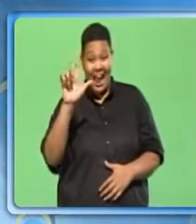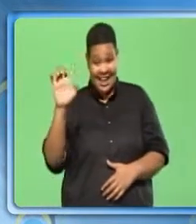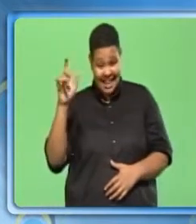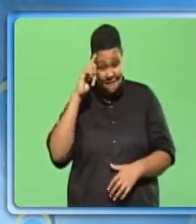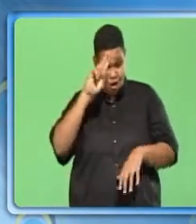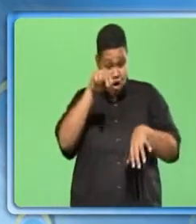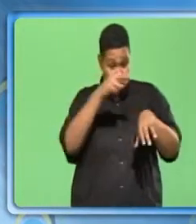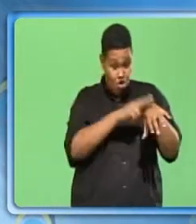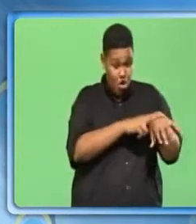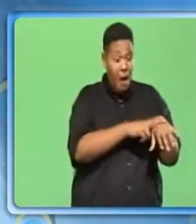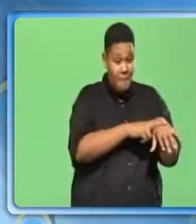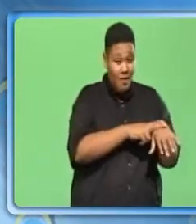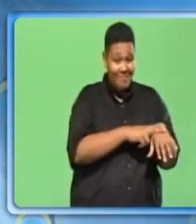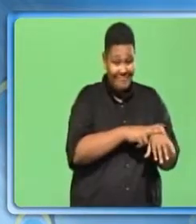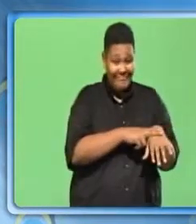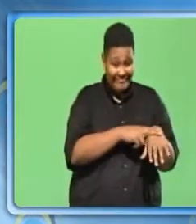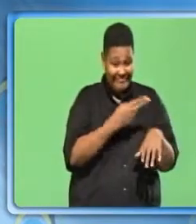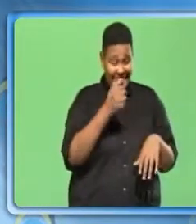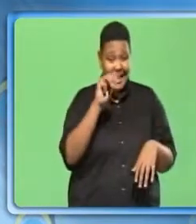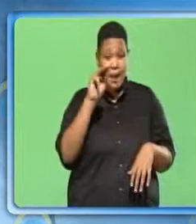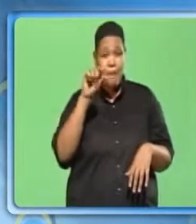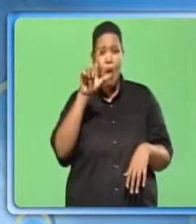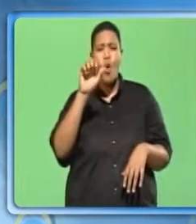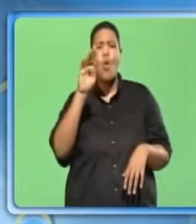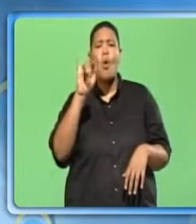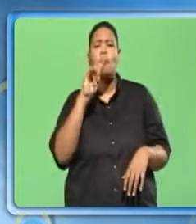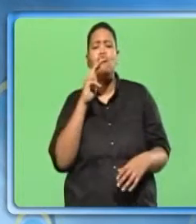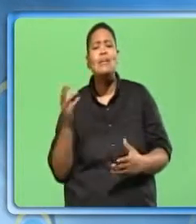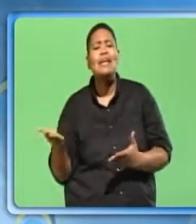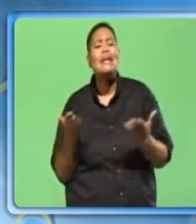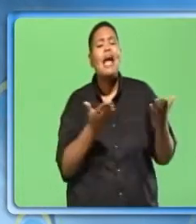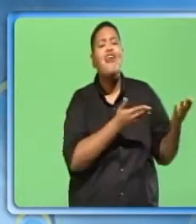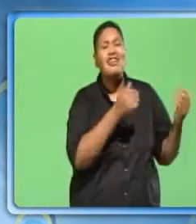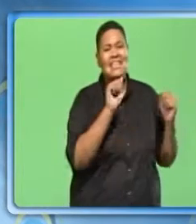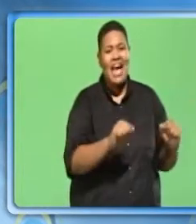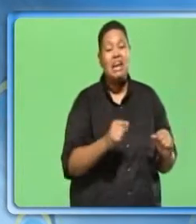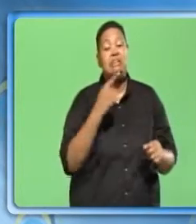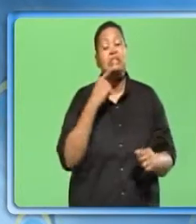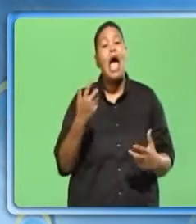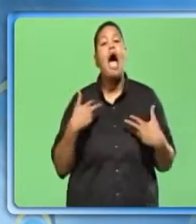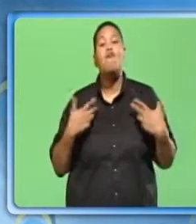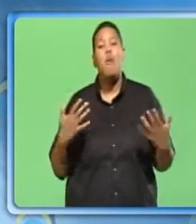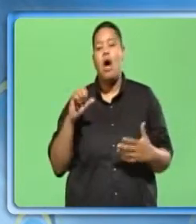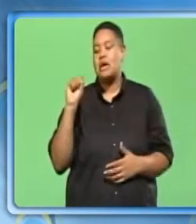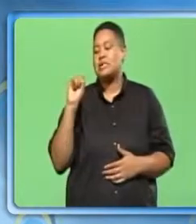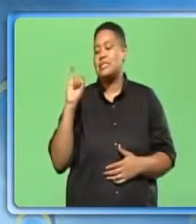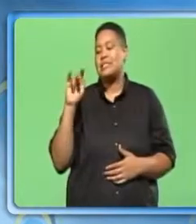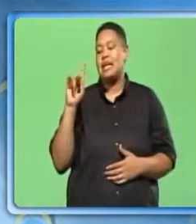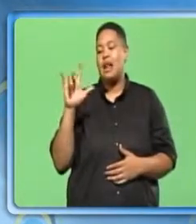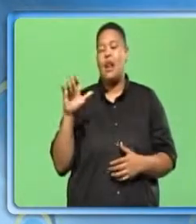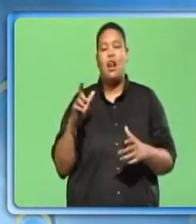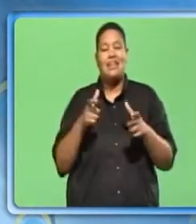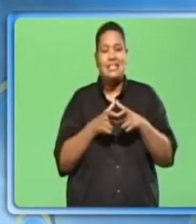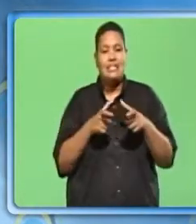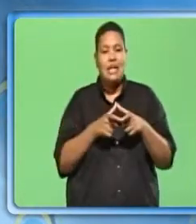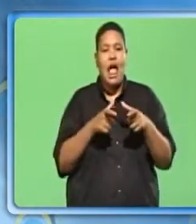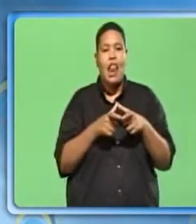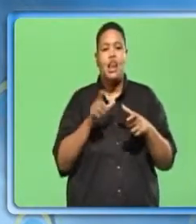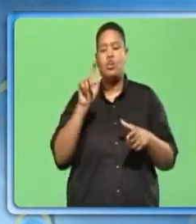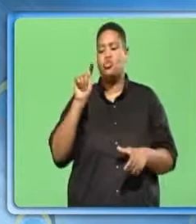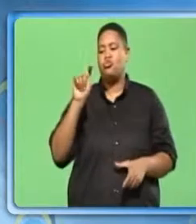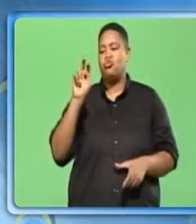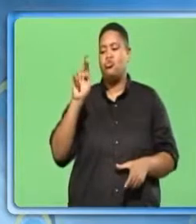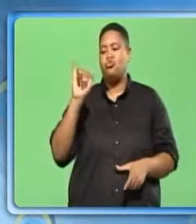sickle cell hemoglobin are carriers and are said to have the sickle cell trait. Individuals who